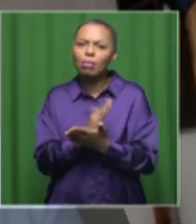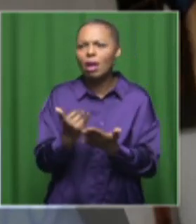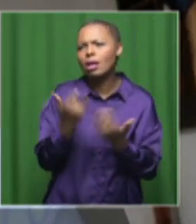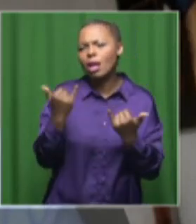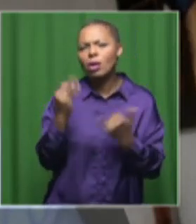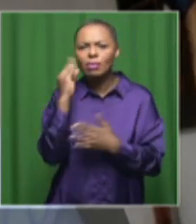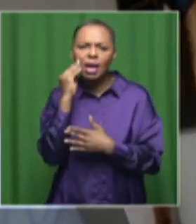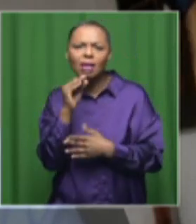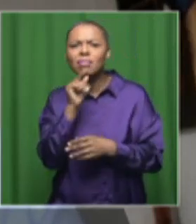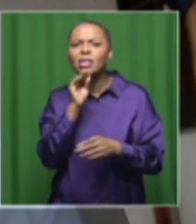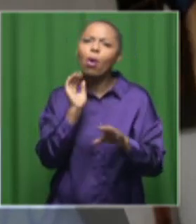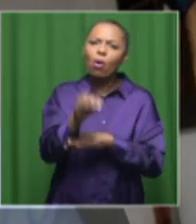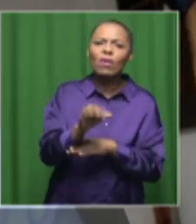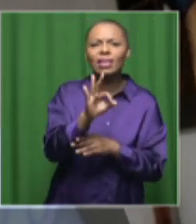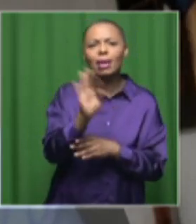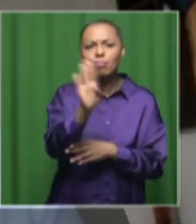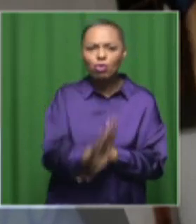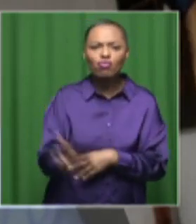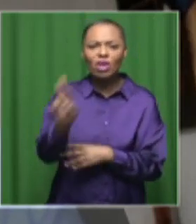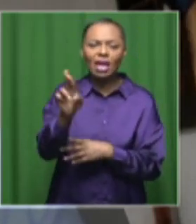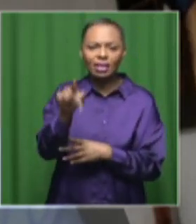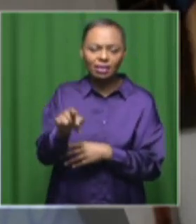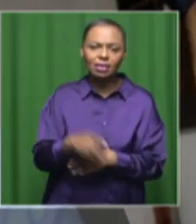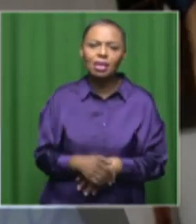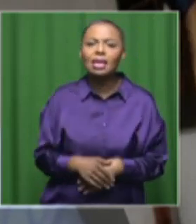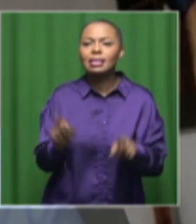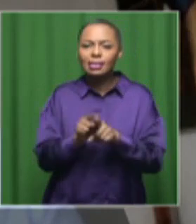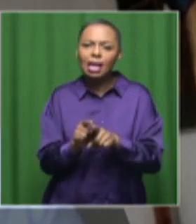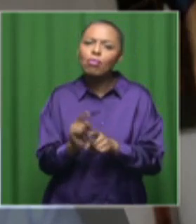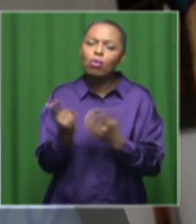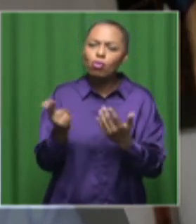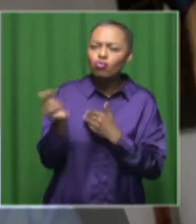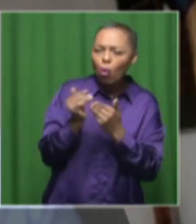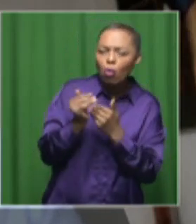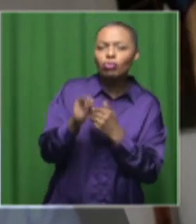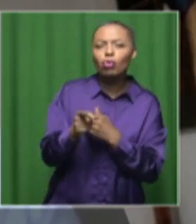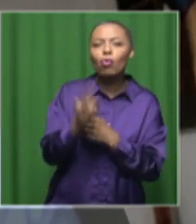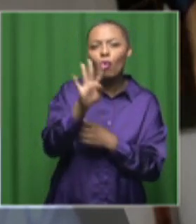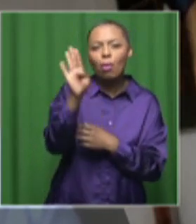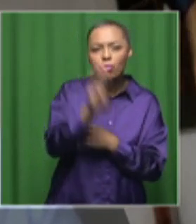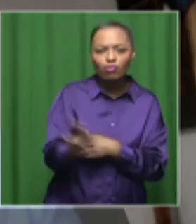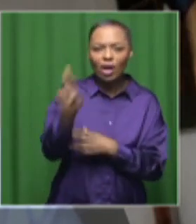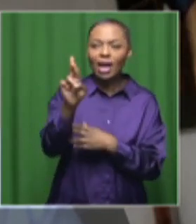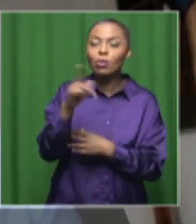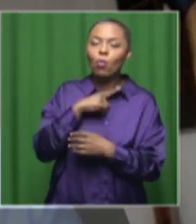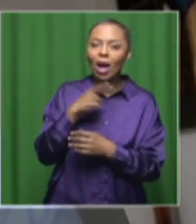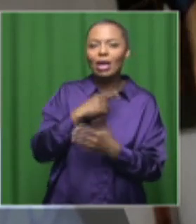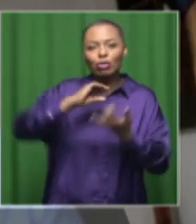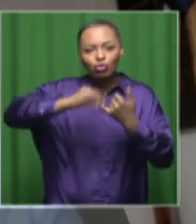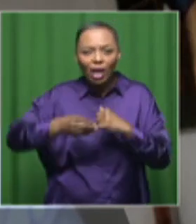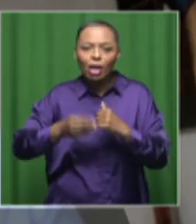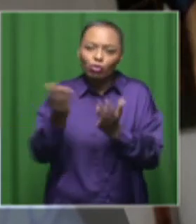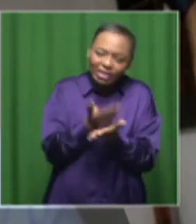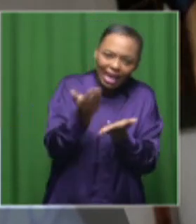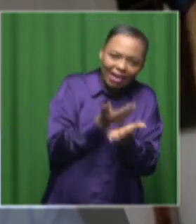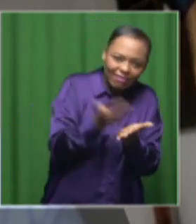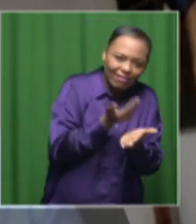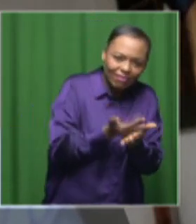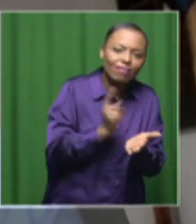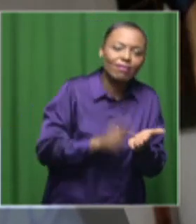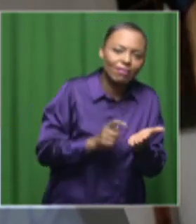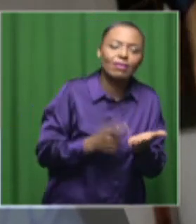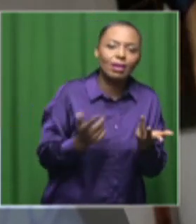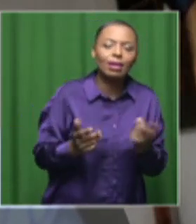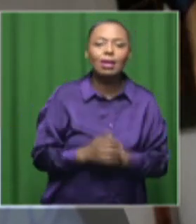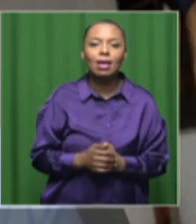around 3 billion rand. This census cost close to 4 billion rand due to cost savings, in fact. And we needed to work